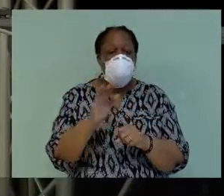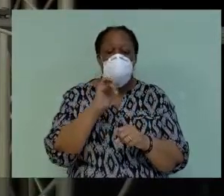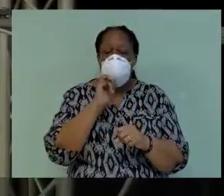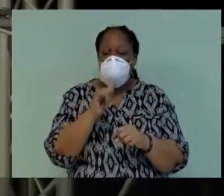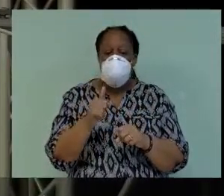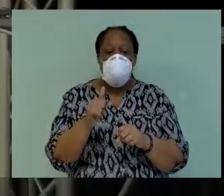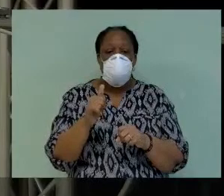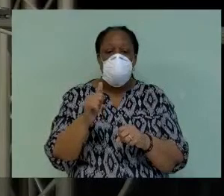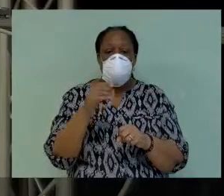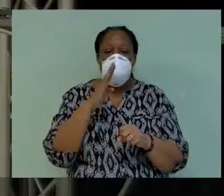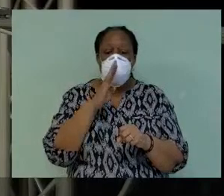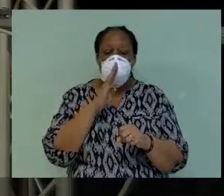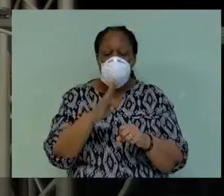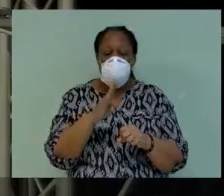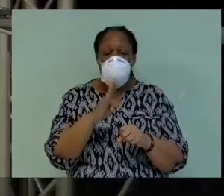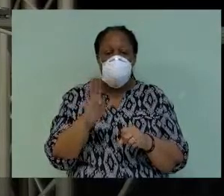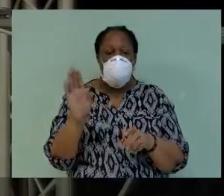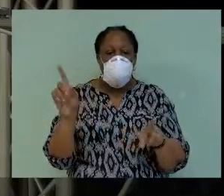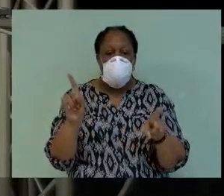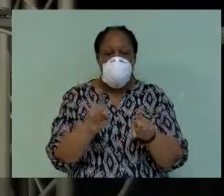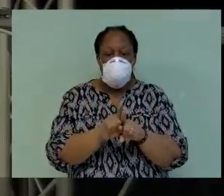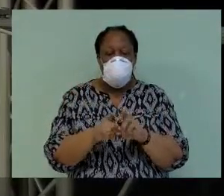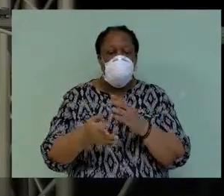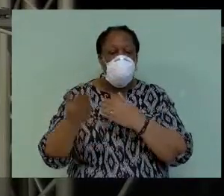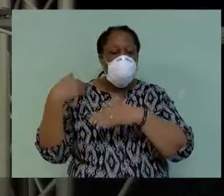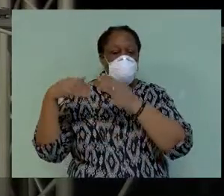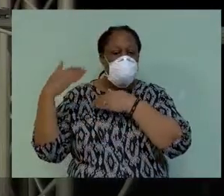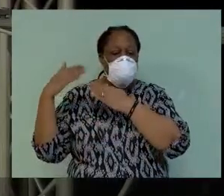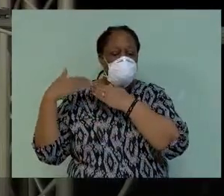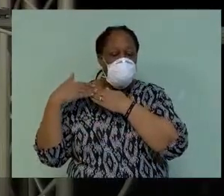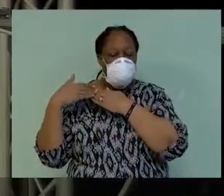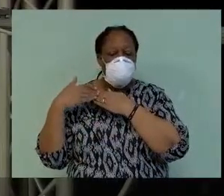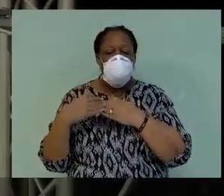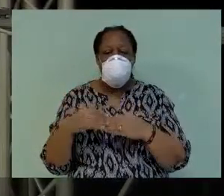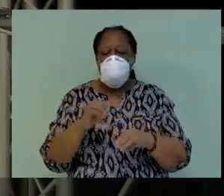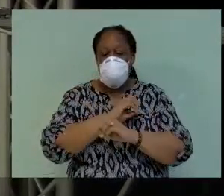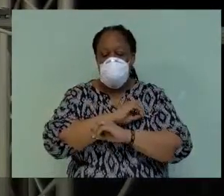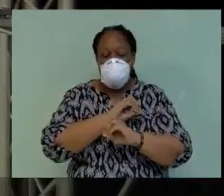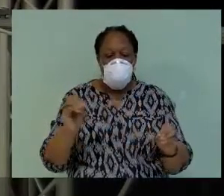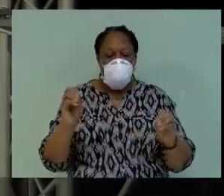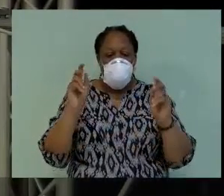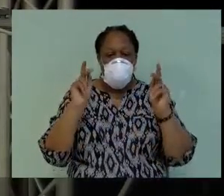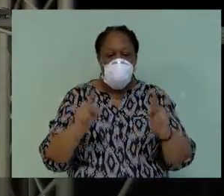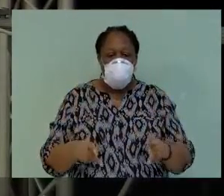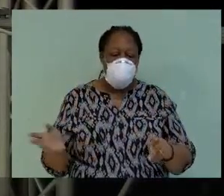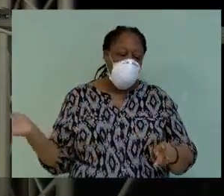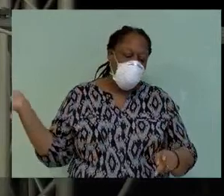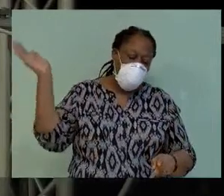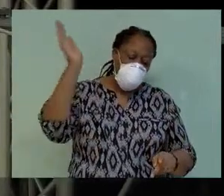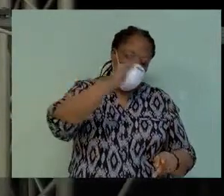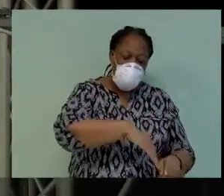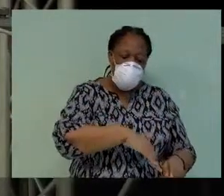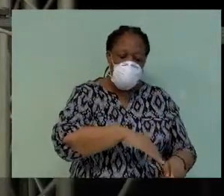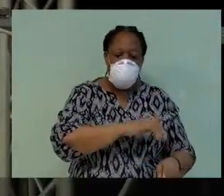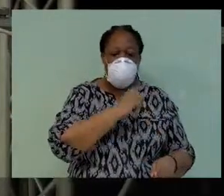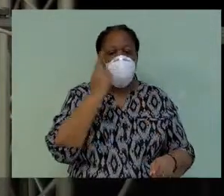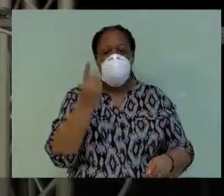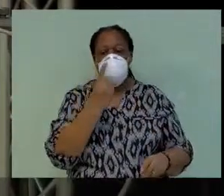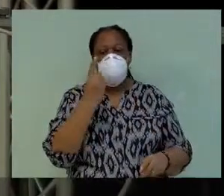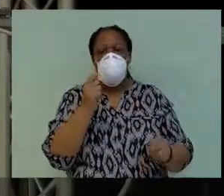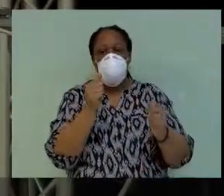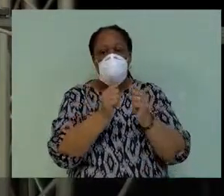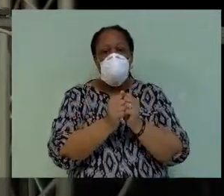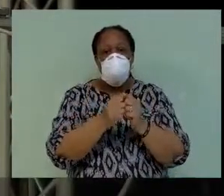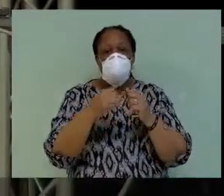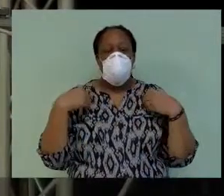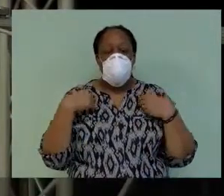not be business as usual, as no one will be allowed to show up at the abattoir with animals